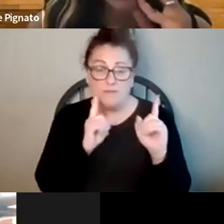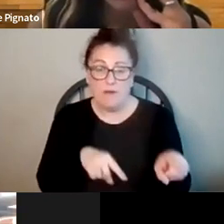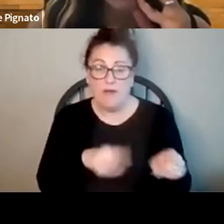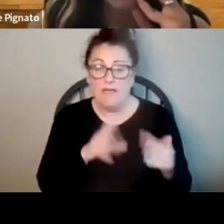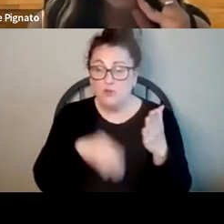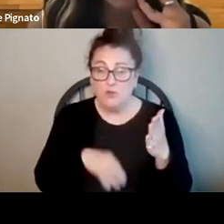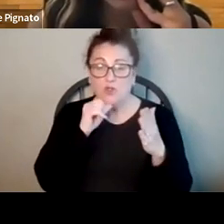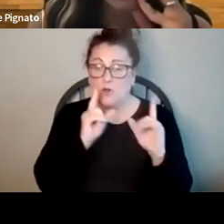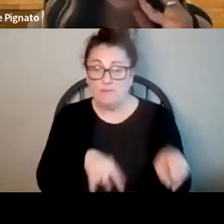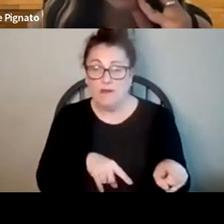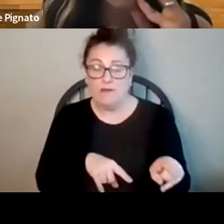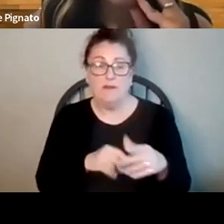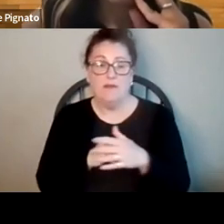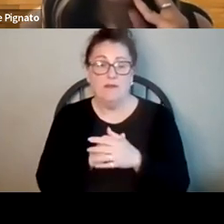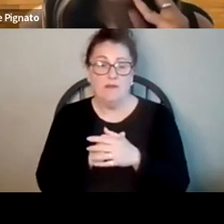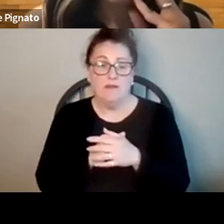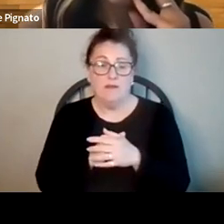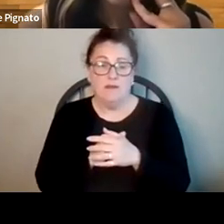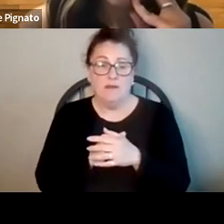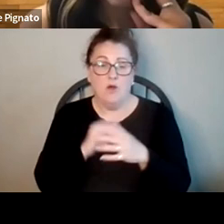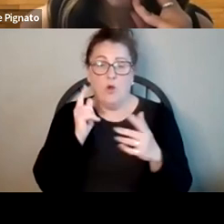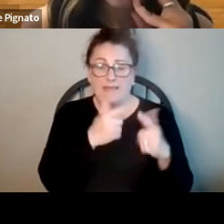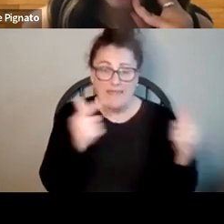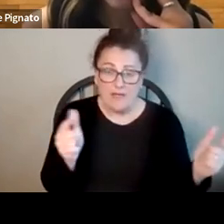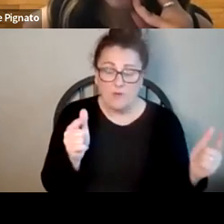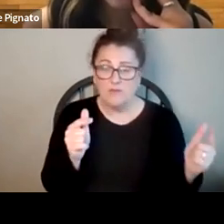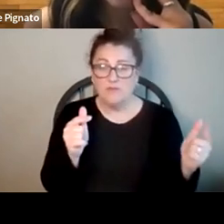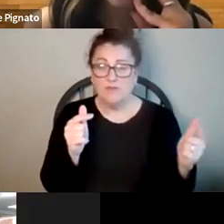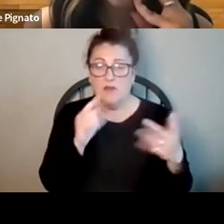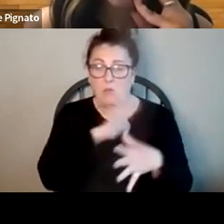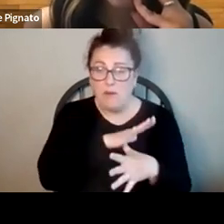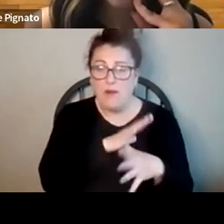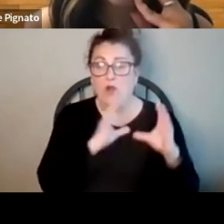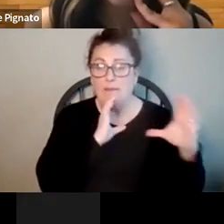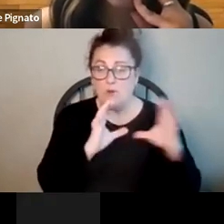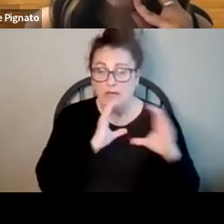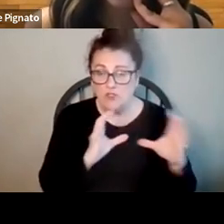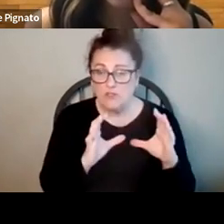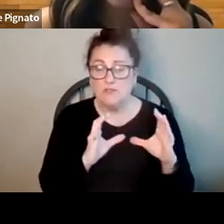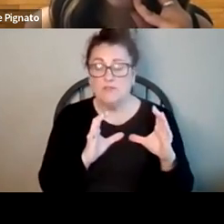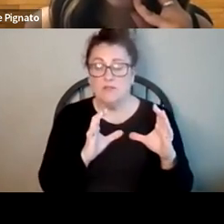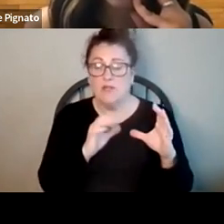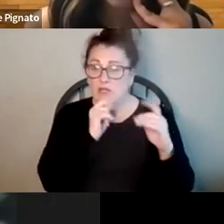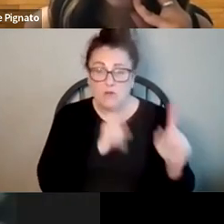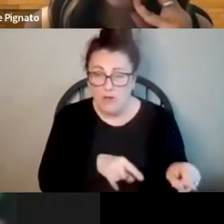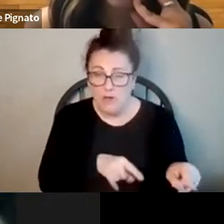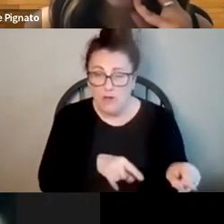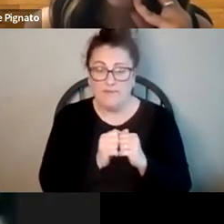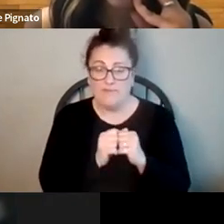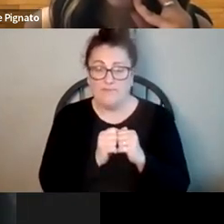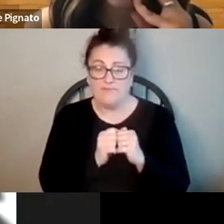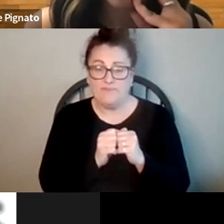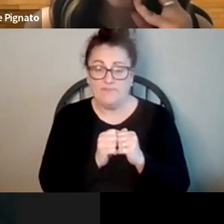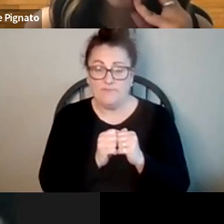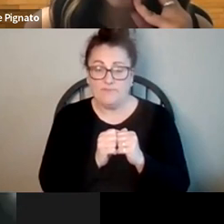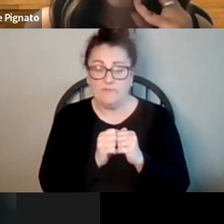aren't responding. DLAC, you know, it looks like certain language, people who primary communication mode is these languages aren't responding. I just think of